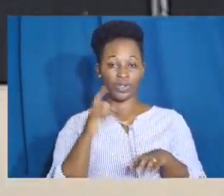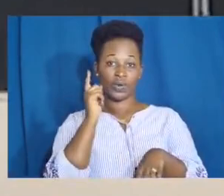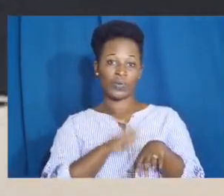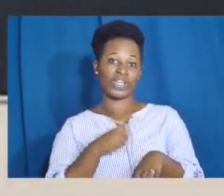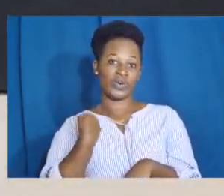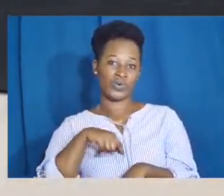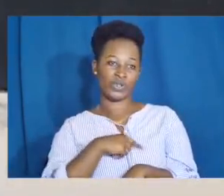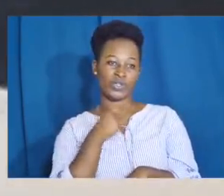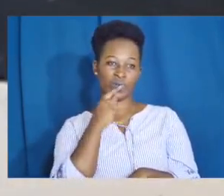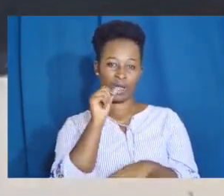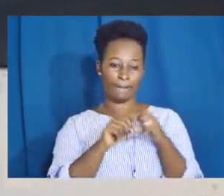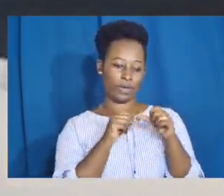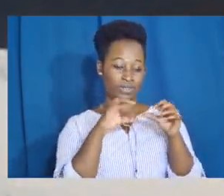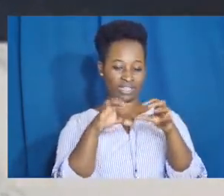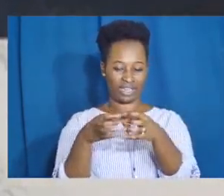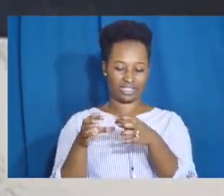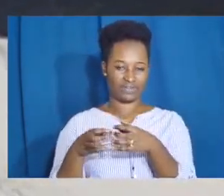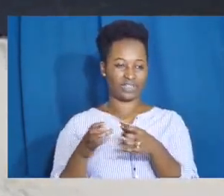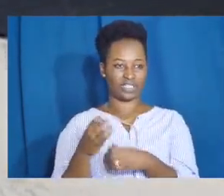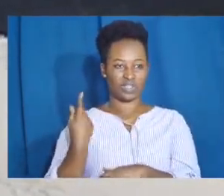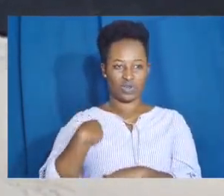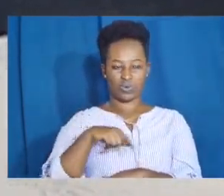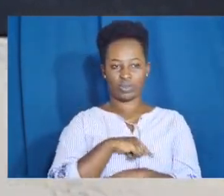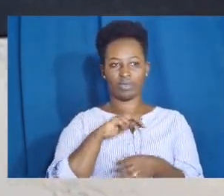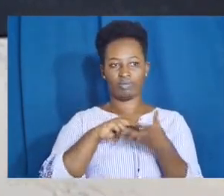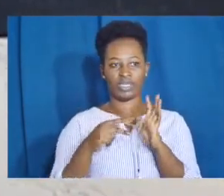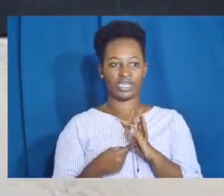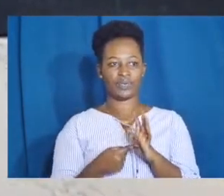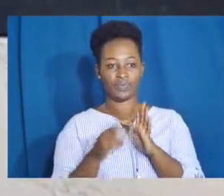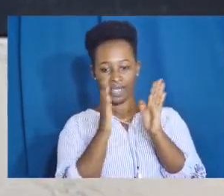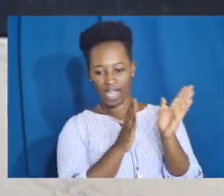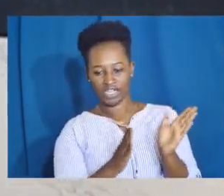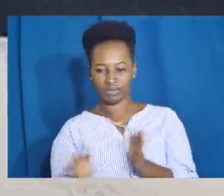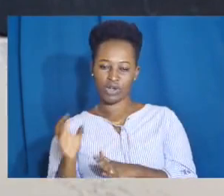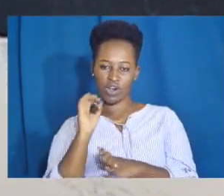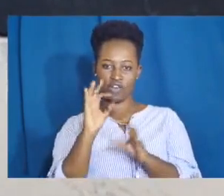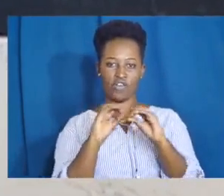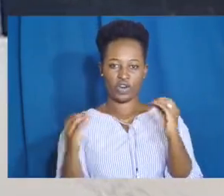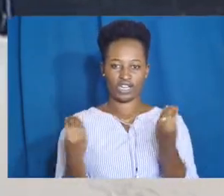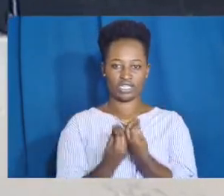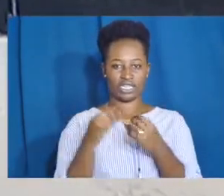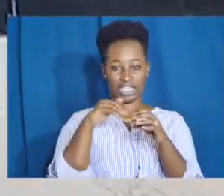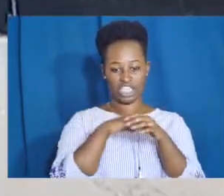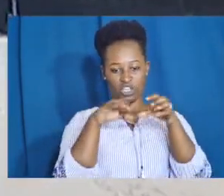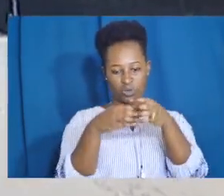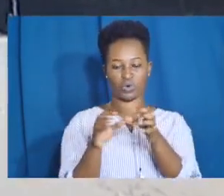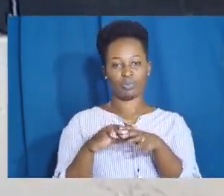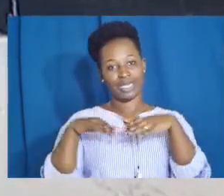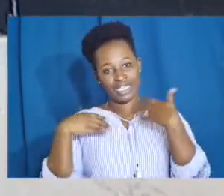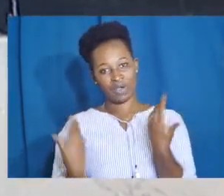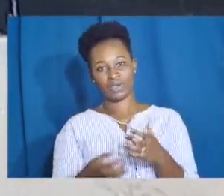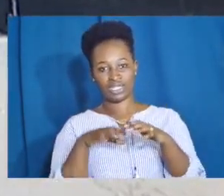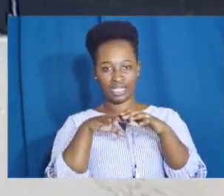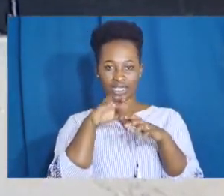talk about classification, we mean arrangement of organisms into groups or